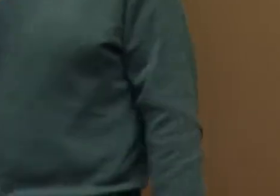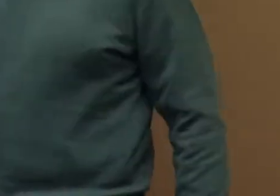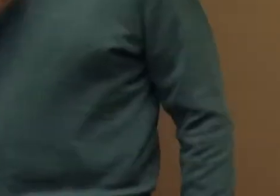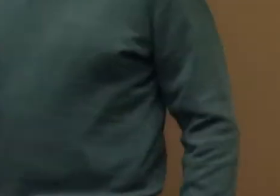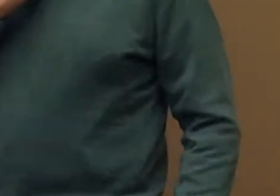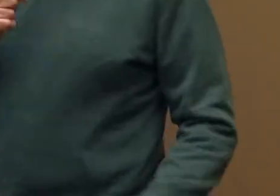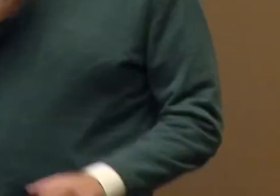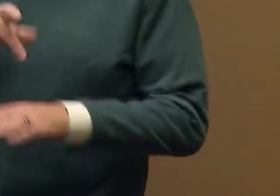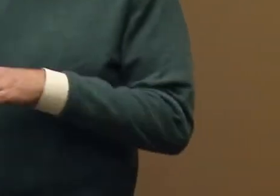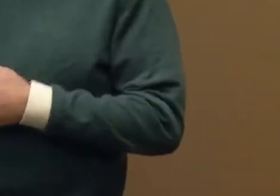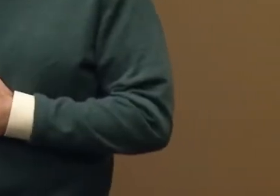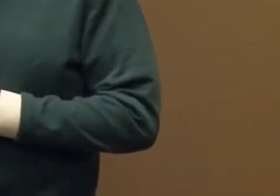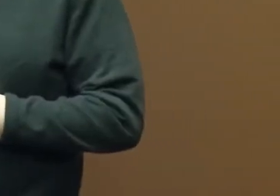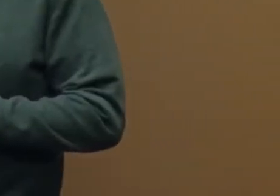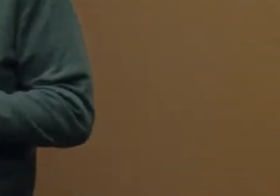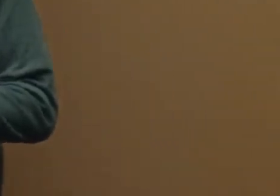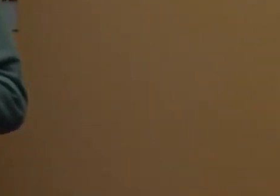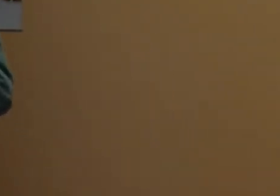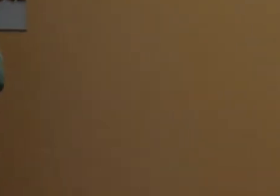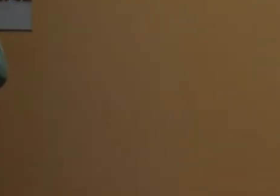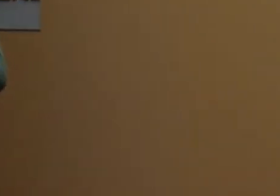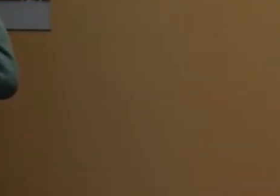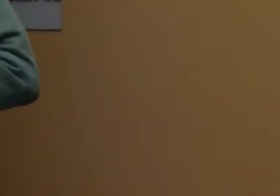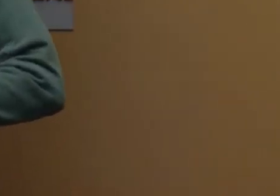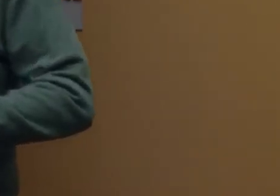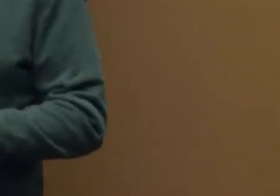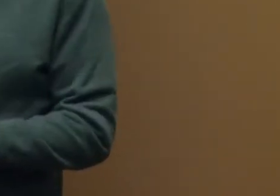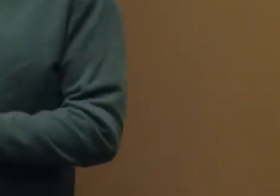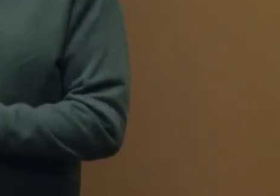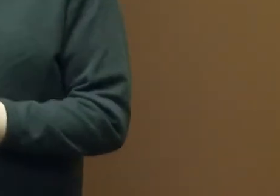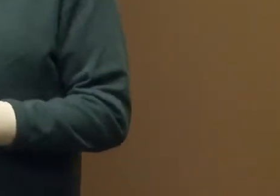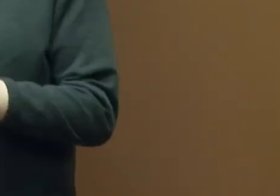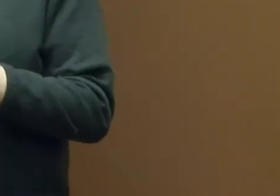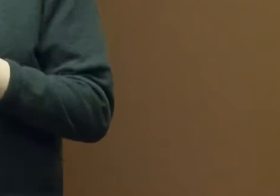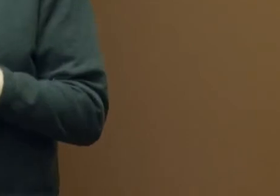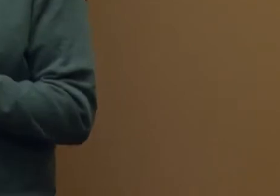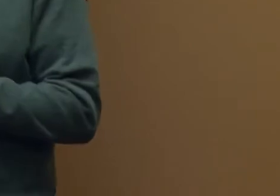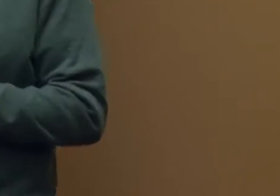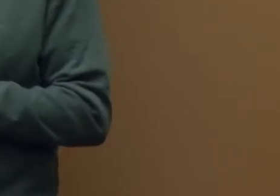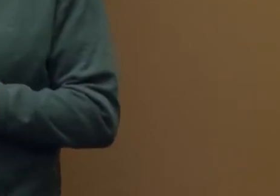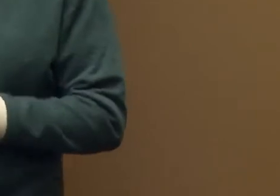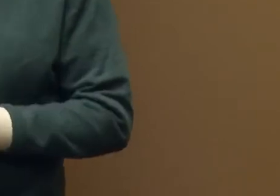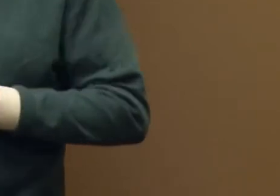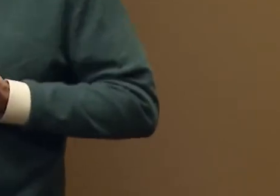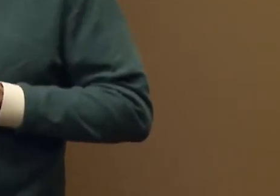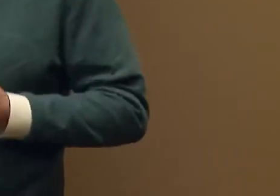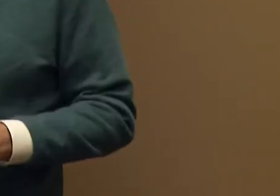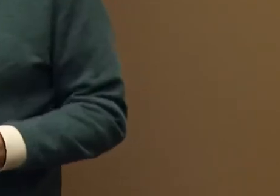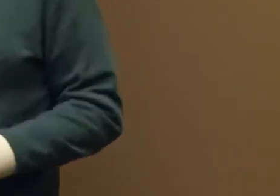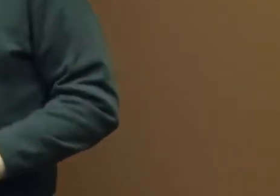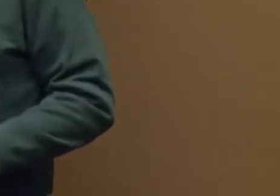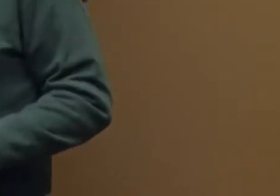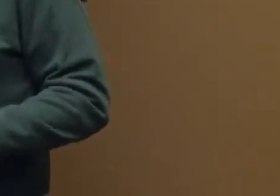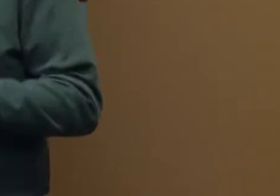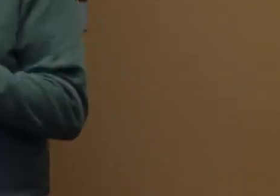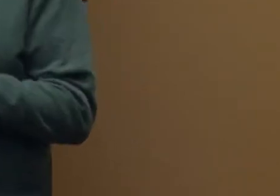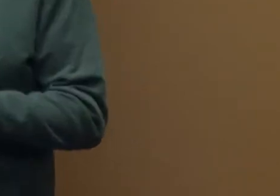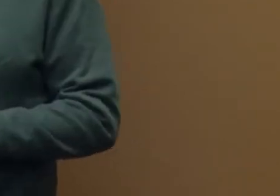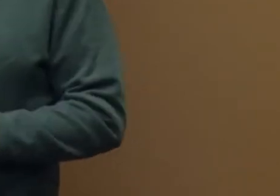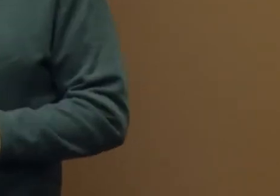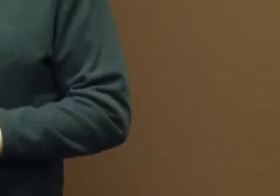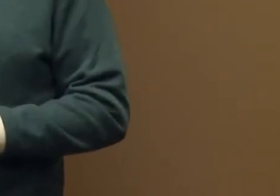lot. I know it's not very professional to be popping cough drops during a presentation, but this, helps. It's more than